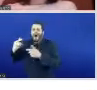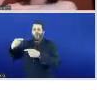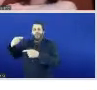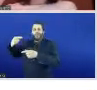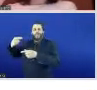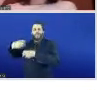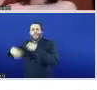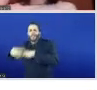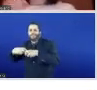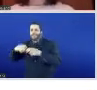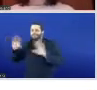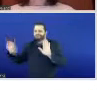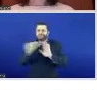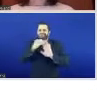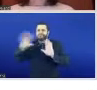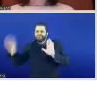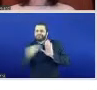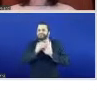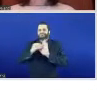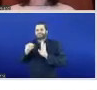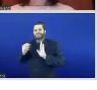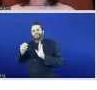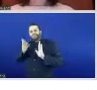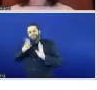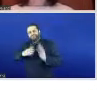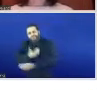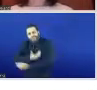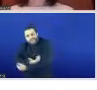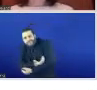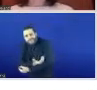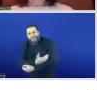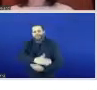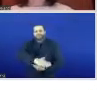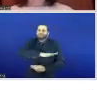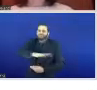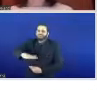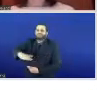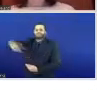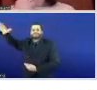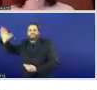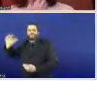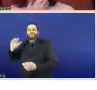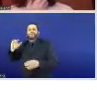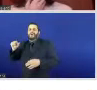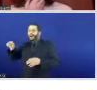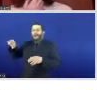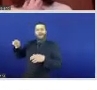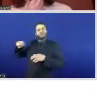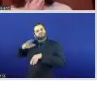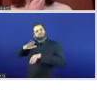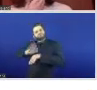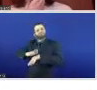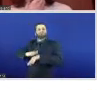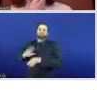that. There wasn't initially a youth role in the governance structure for this. And guess who raised their hand and said there should